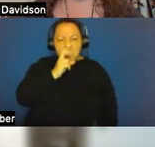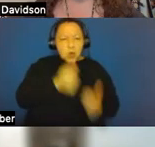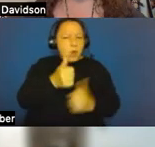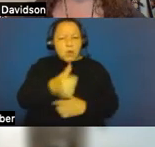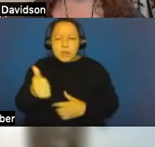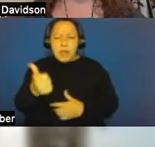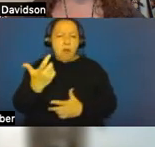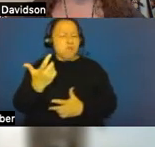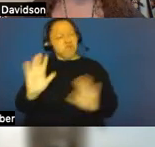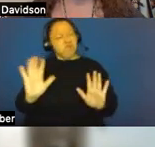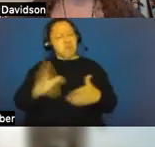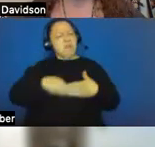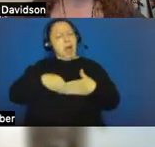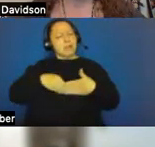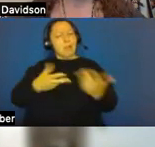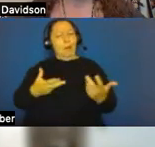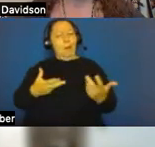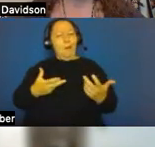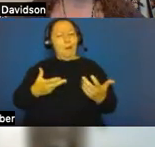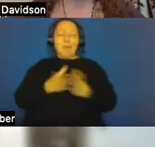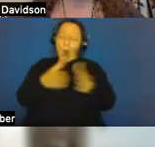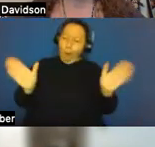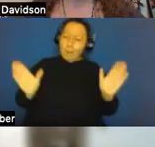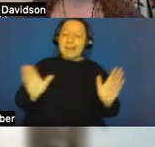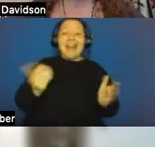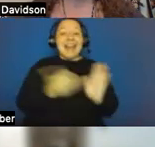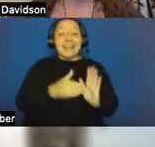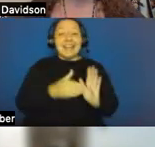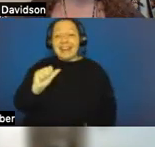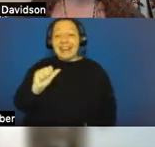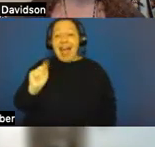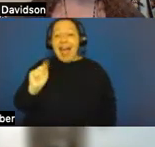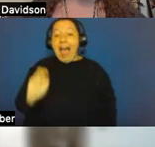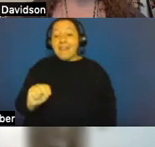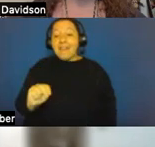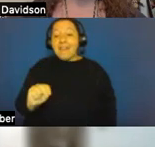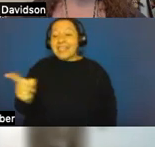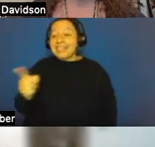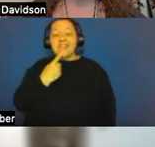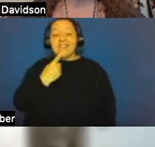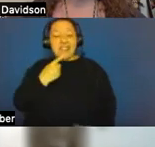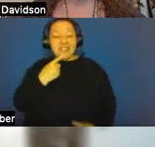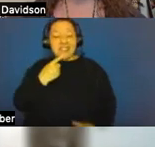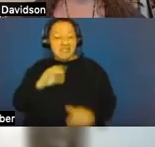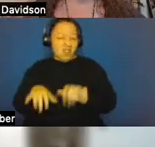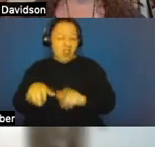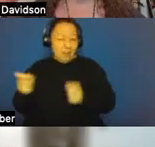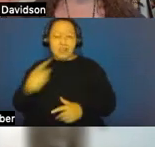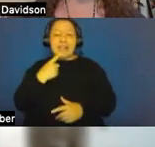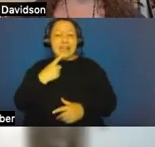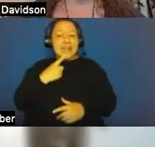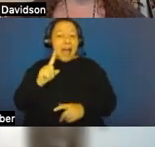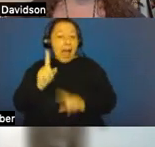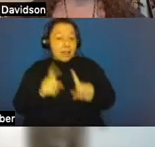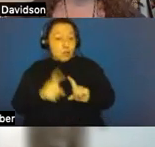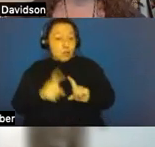Oh yeah, Afton's our chat moderator, she's saying asking questions privately are, you're totally able to do that either to me or